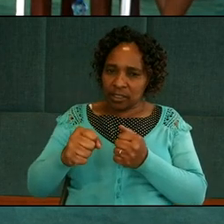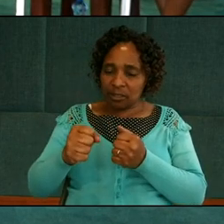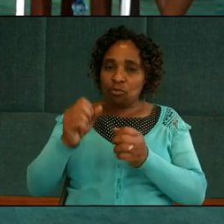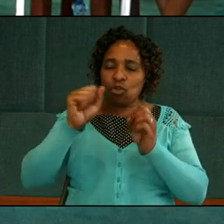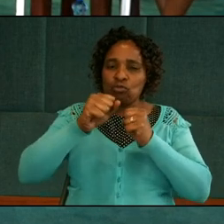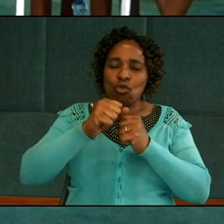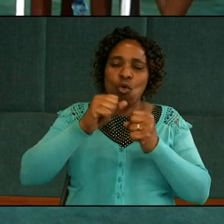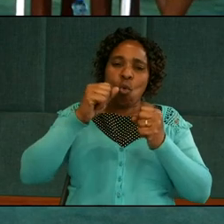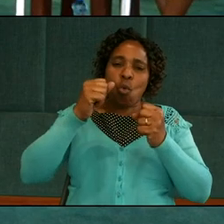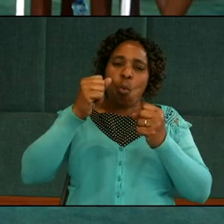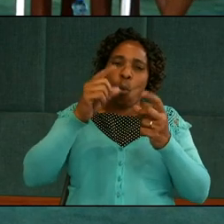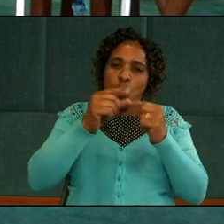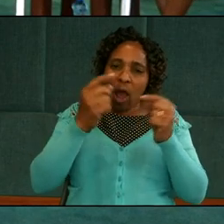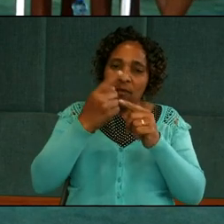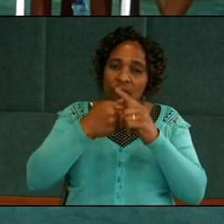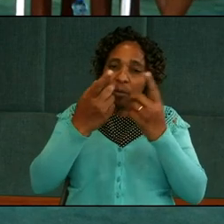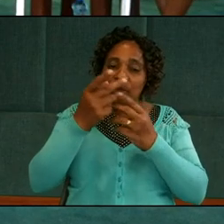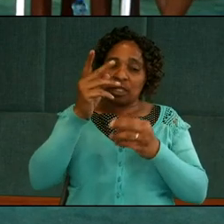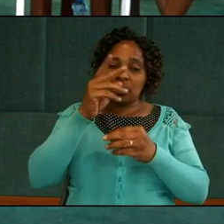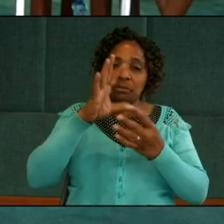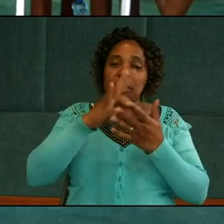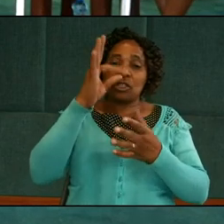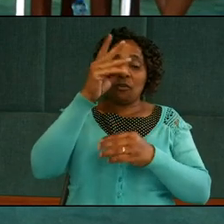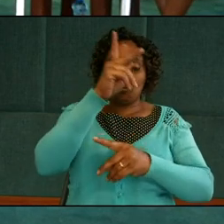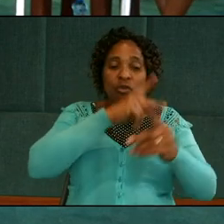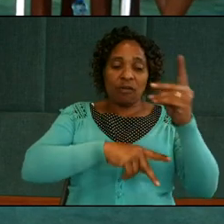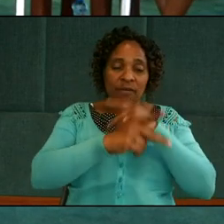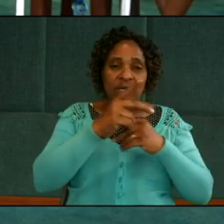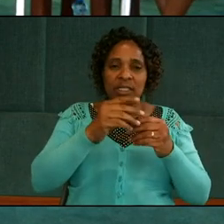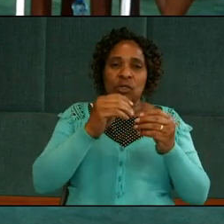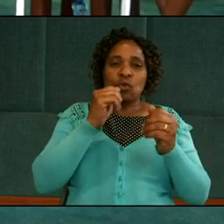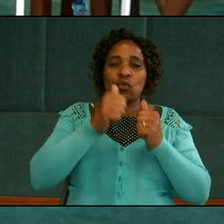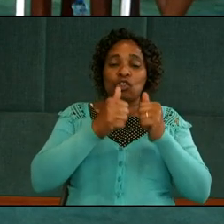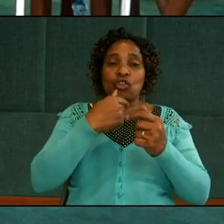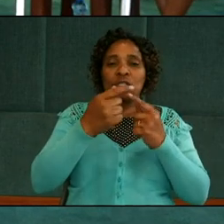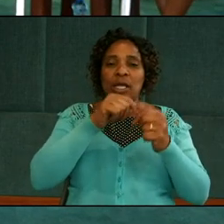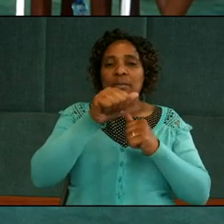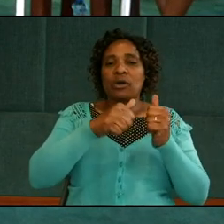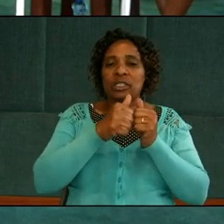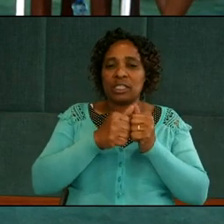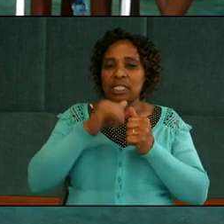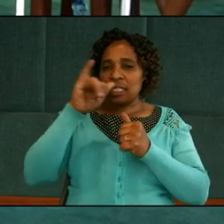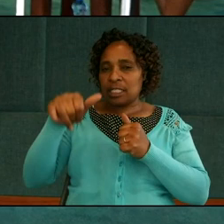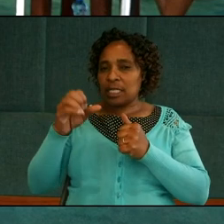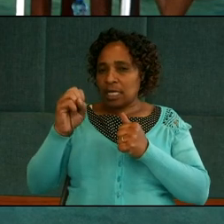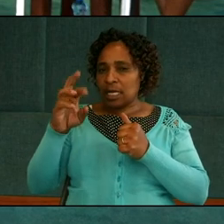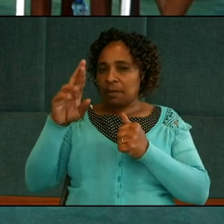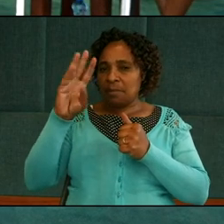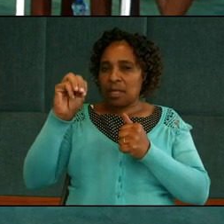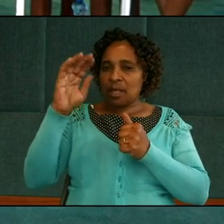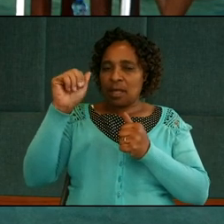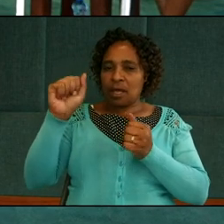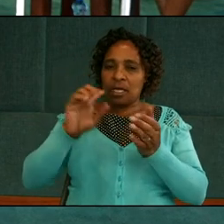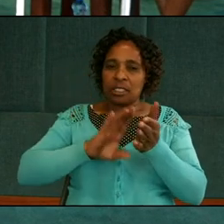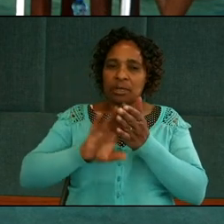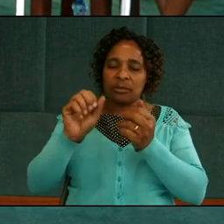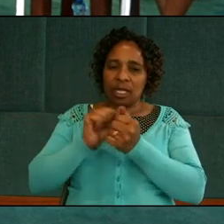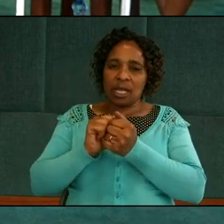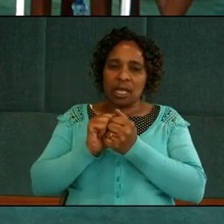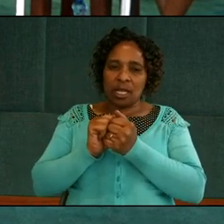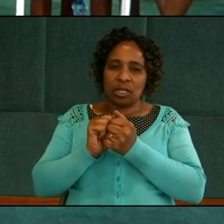Prophecy that talks about this. Jeremiah chapter 29, verse 11. Anyone that finds it can read